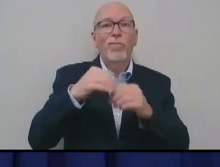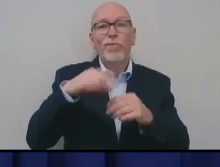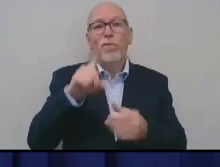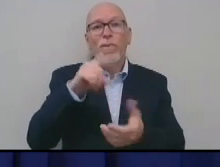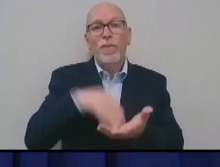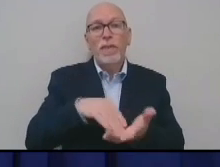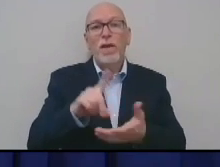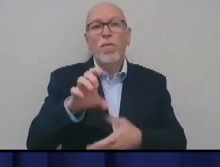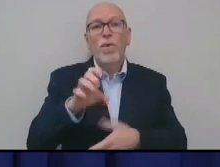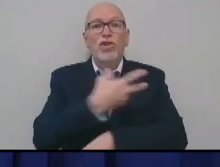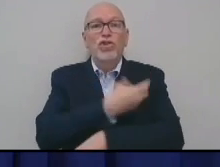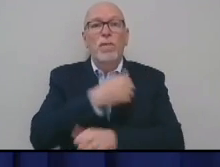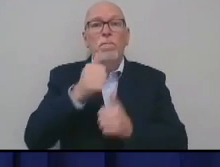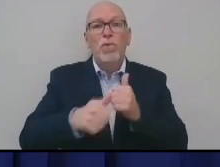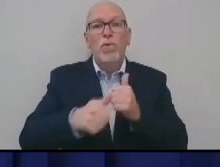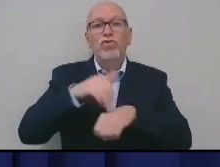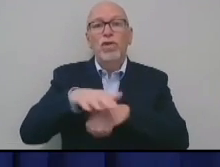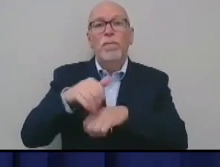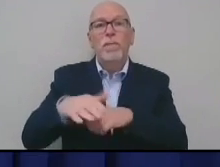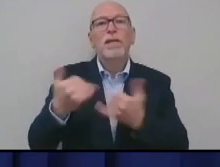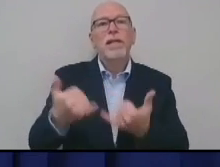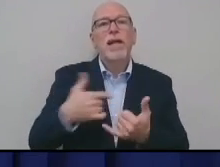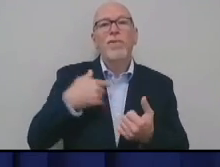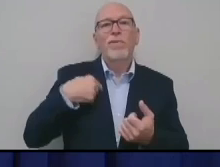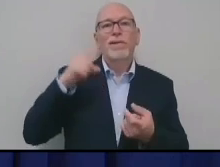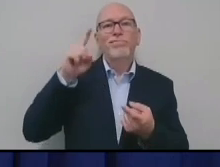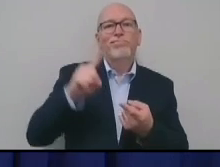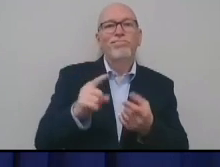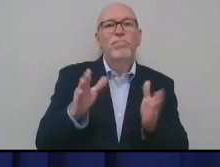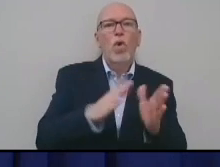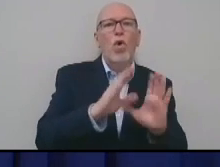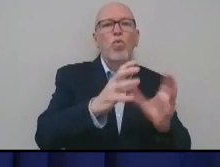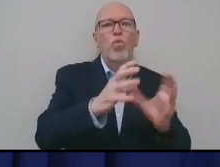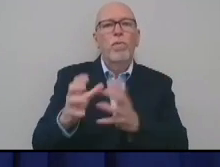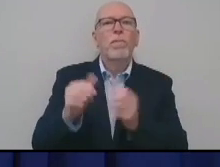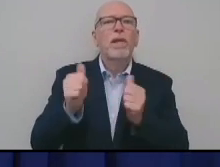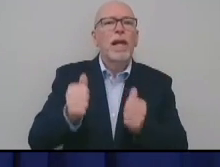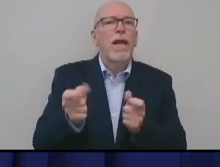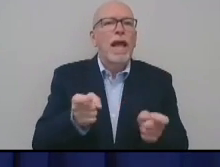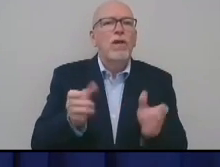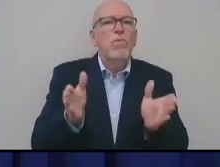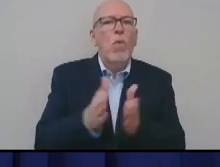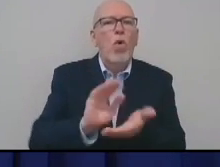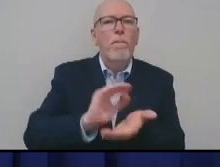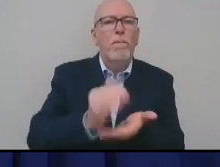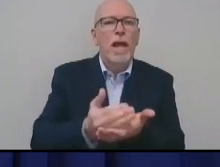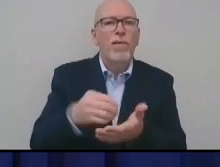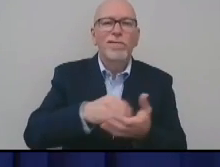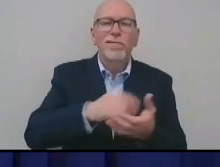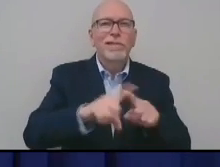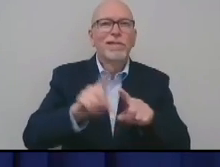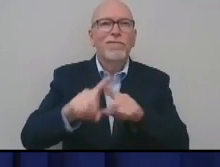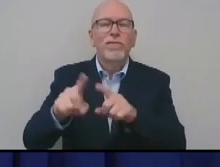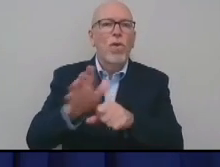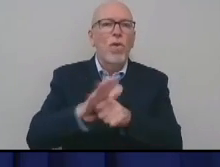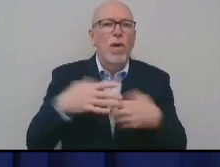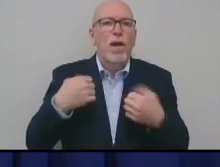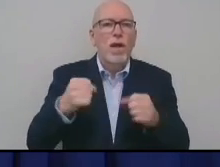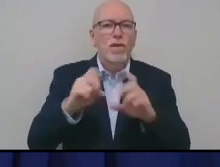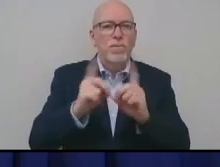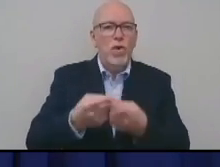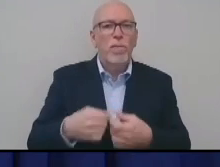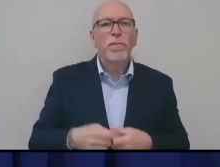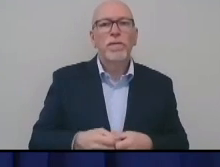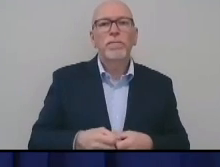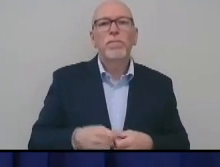per shipment. We're breaking it down into smaller groups so that they can handle that smaller amount at all the different local health departments. And we're going to